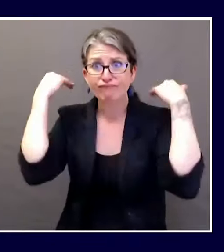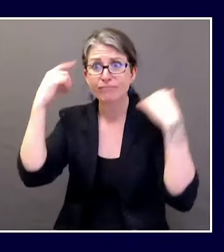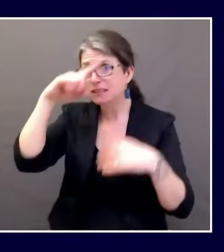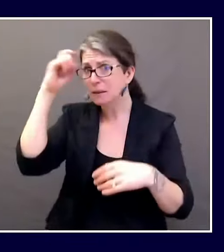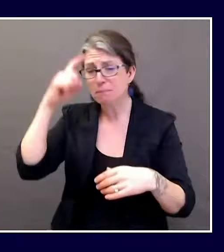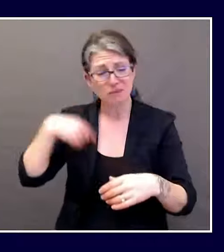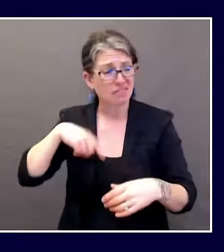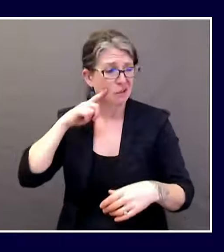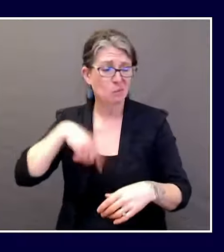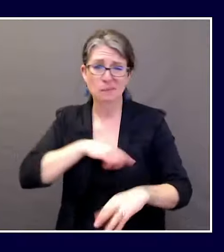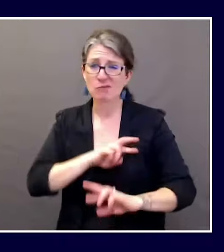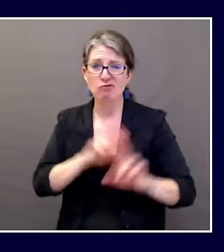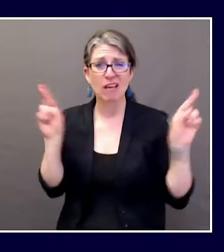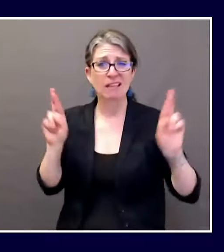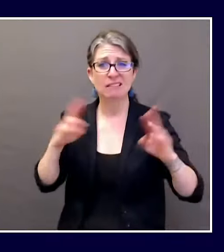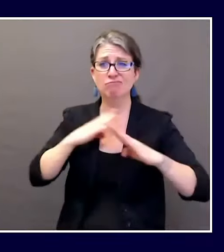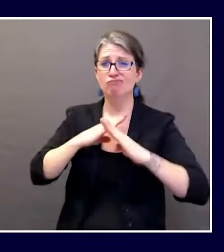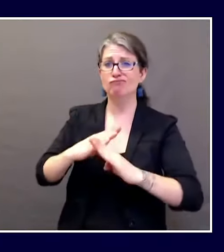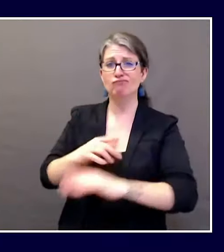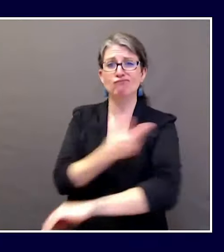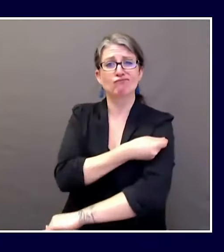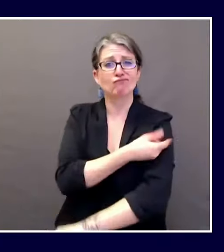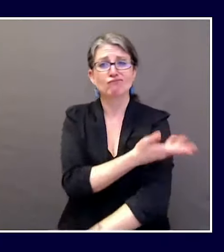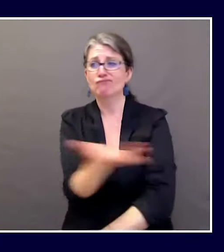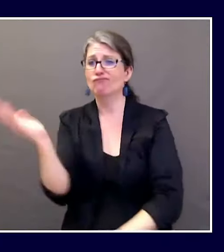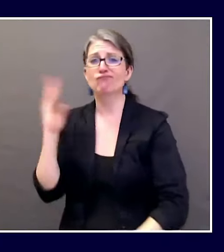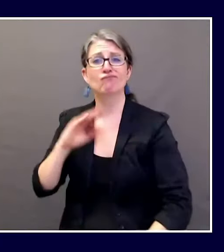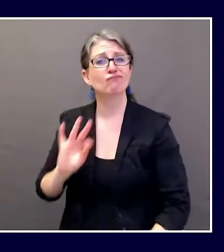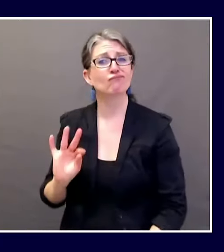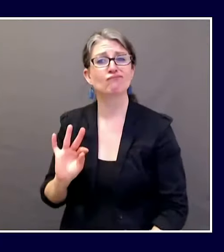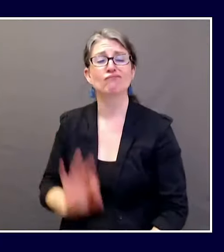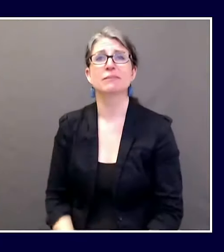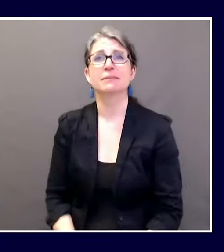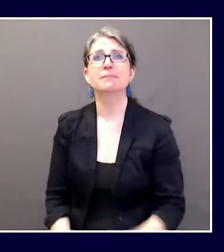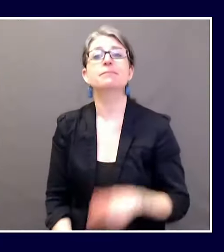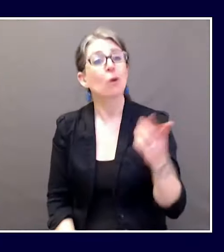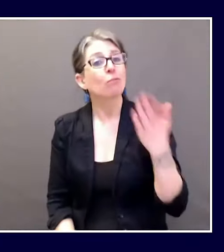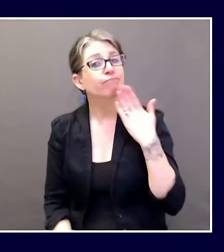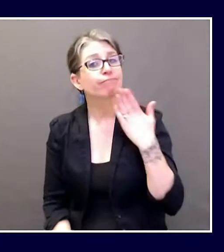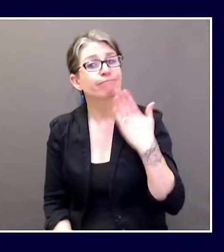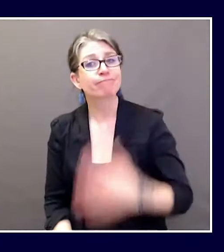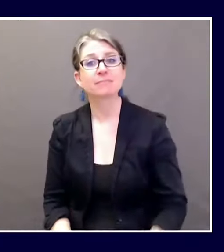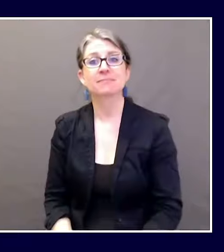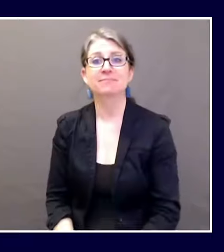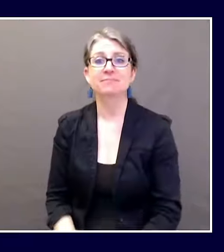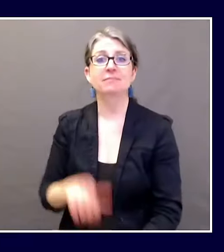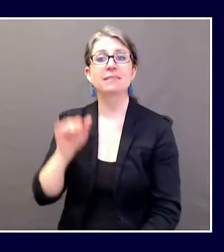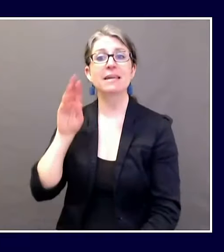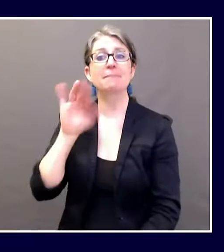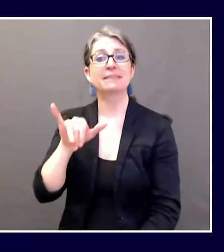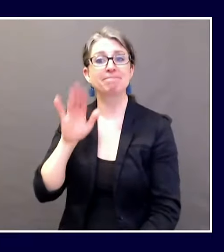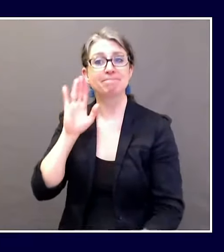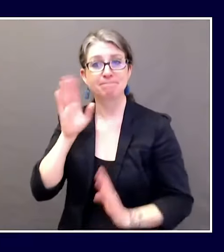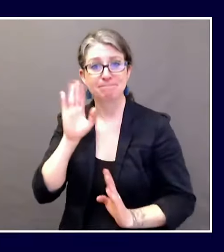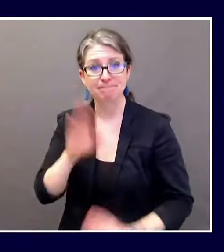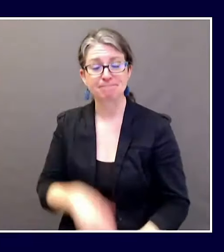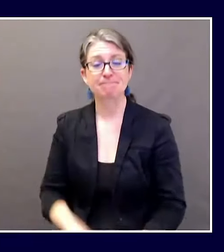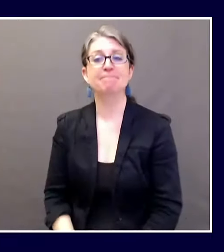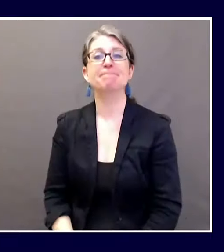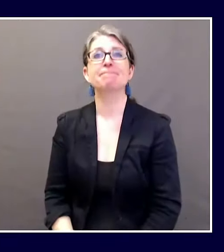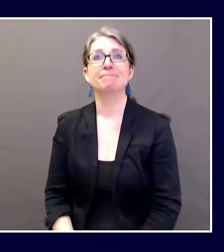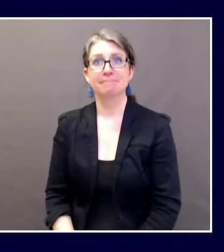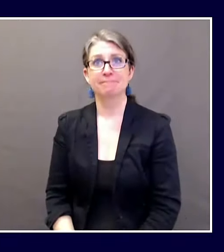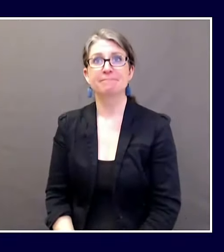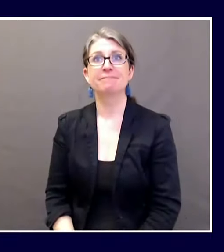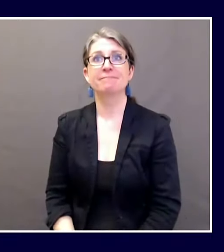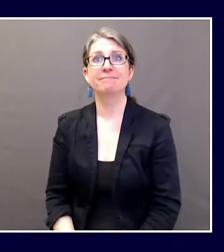next. Thank you, Dr. Shah. I want to revisit Piscataquis County, where about a week and a half ago, you were